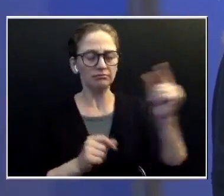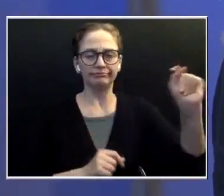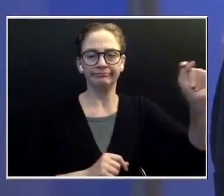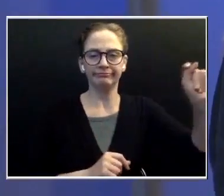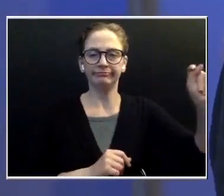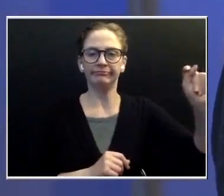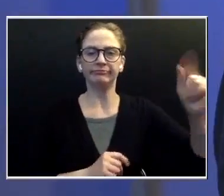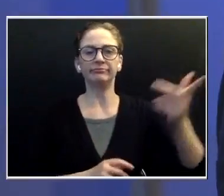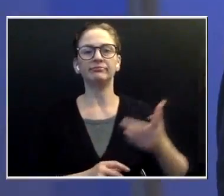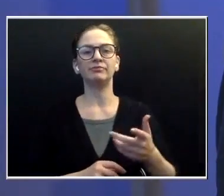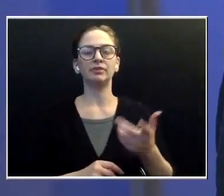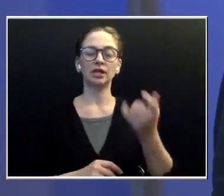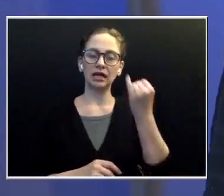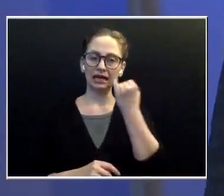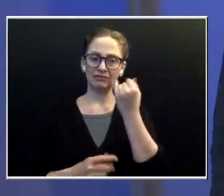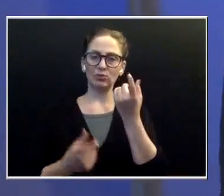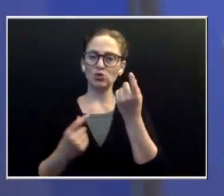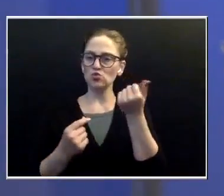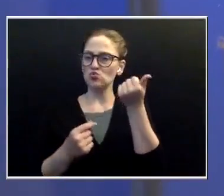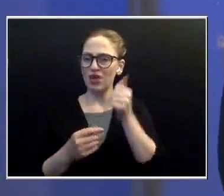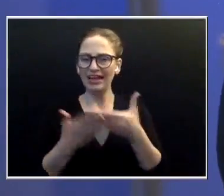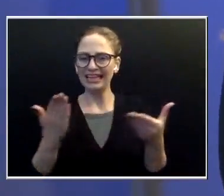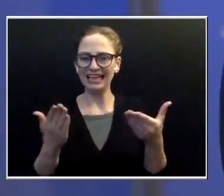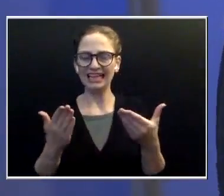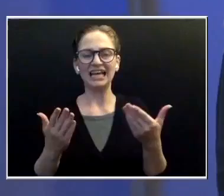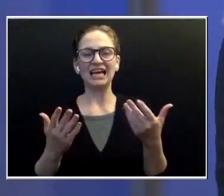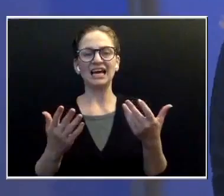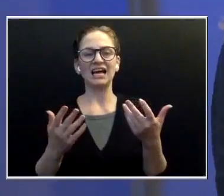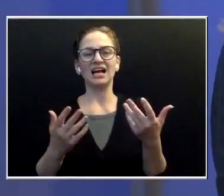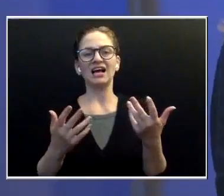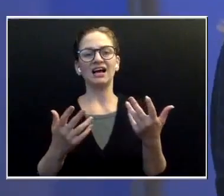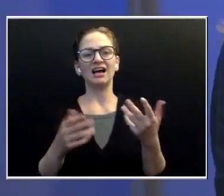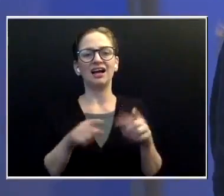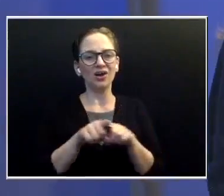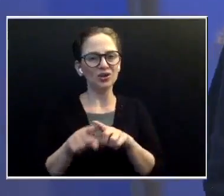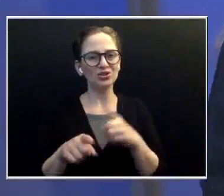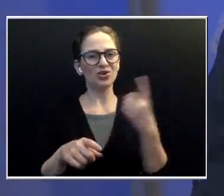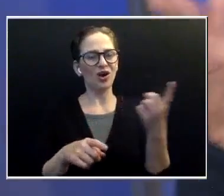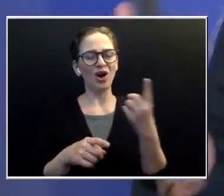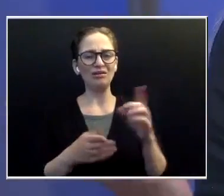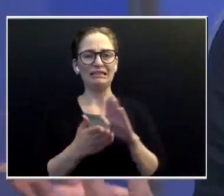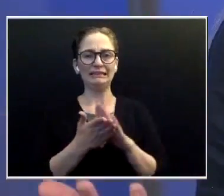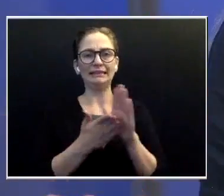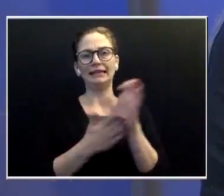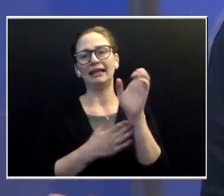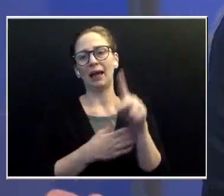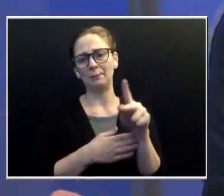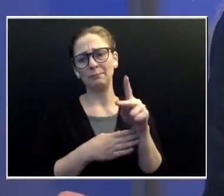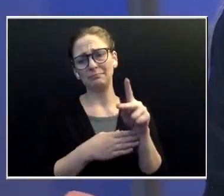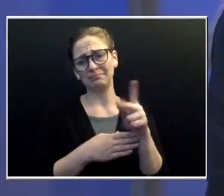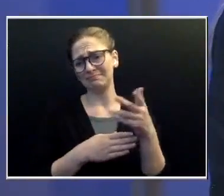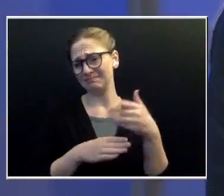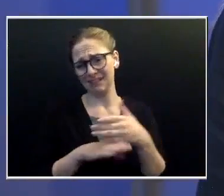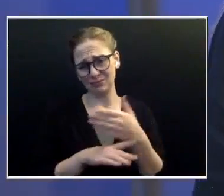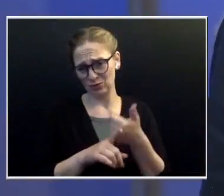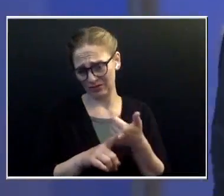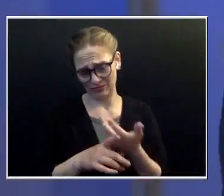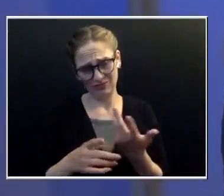do anything, and then on top of that, you're also always cleaning up after yourself because it's so